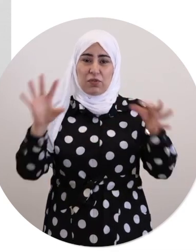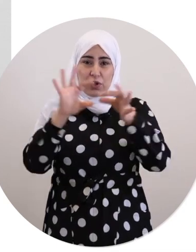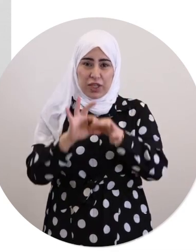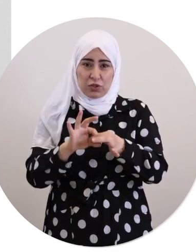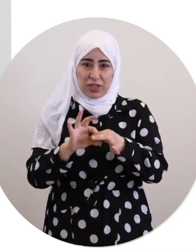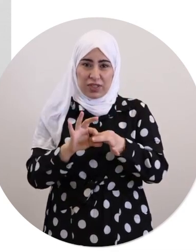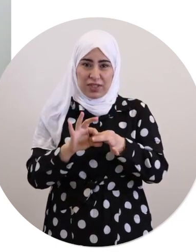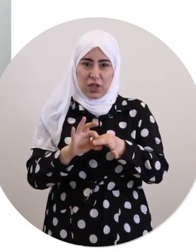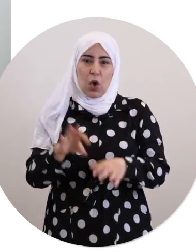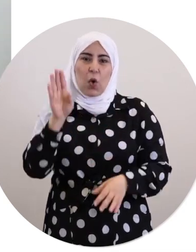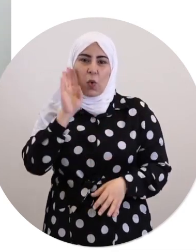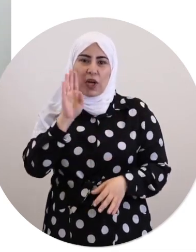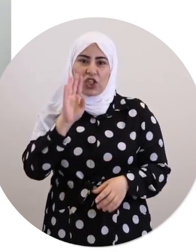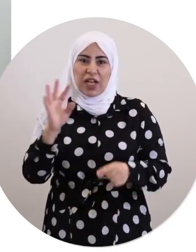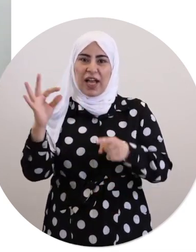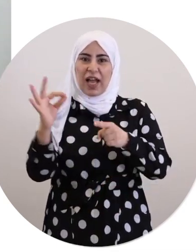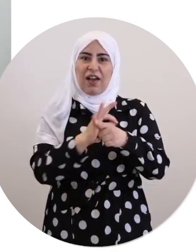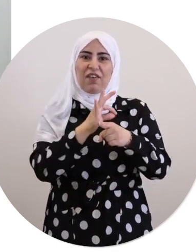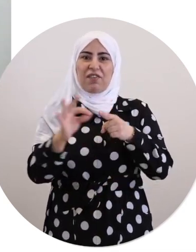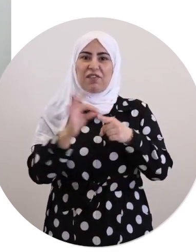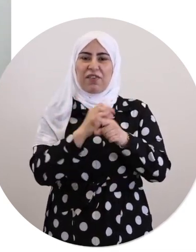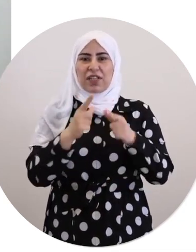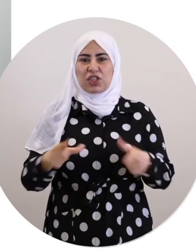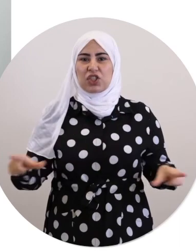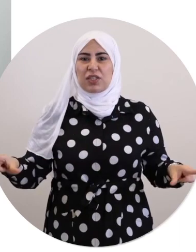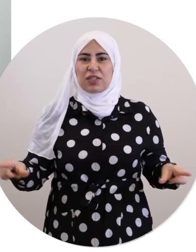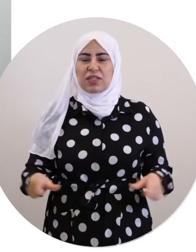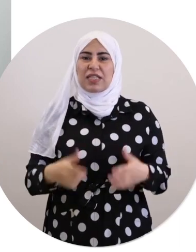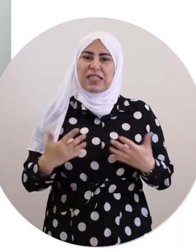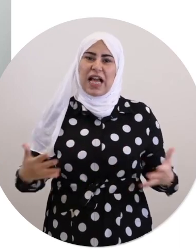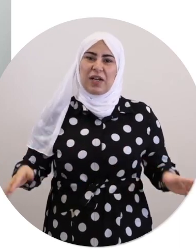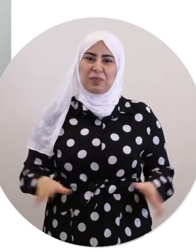also covered how to use functions